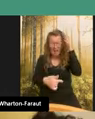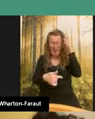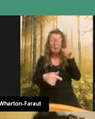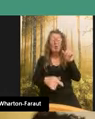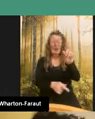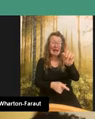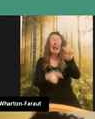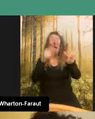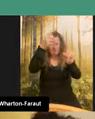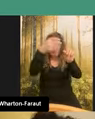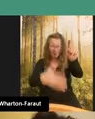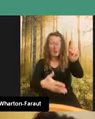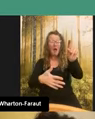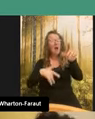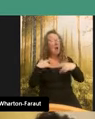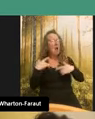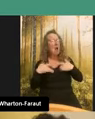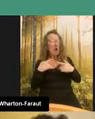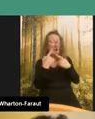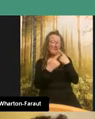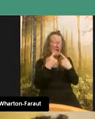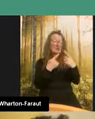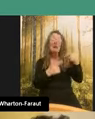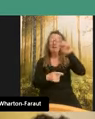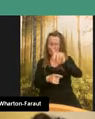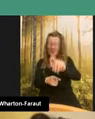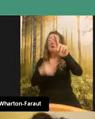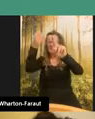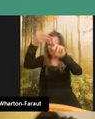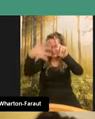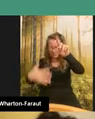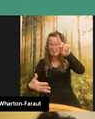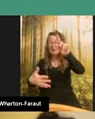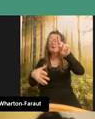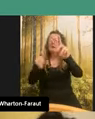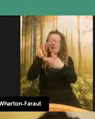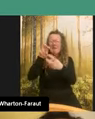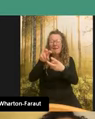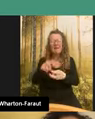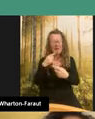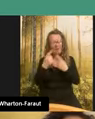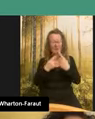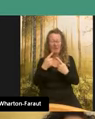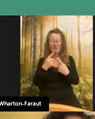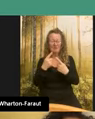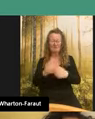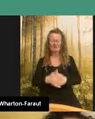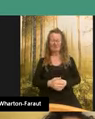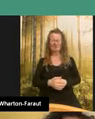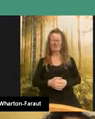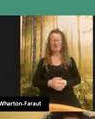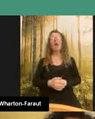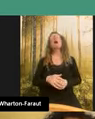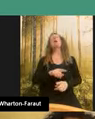in the same space, sharing the same space. Maybe just to contrast to Joseph Johnson,